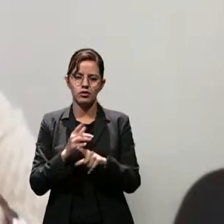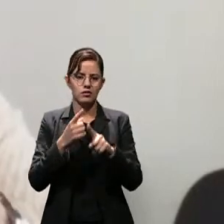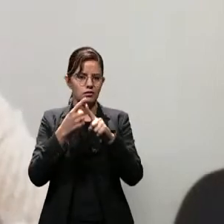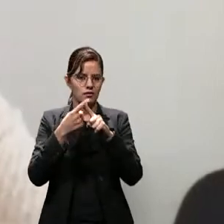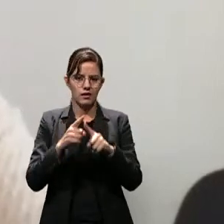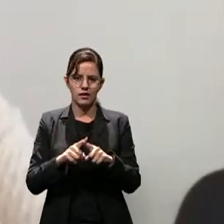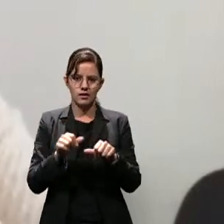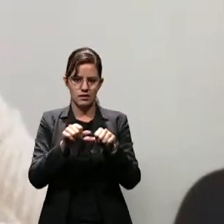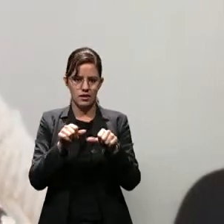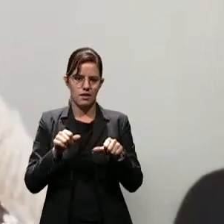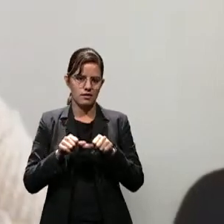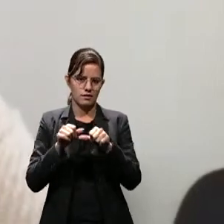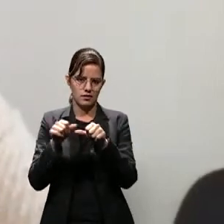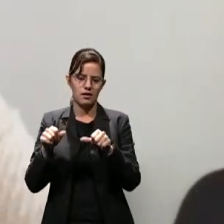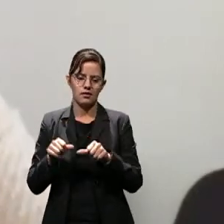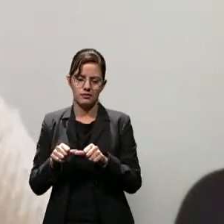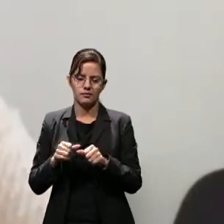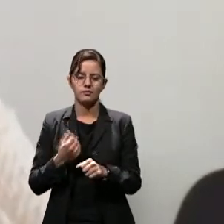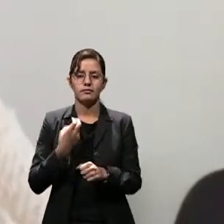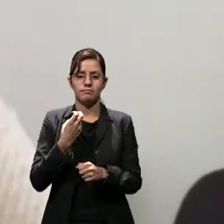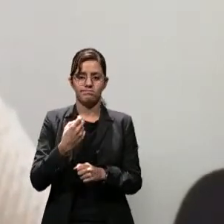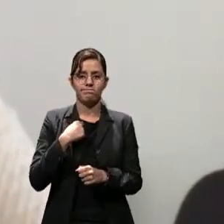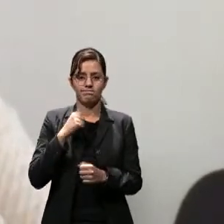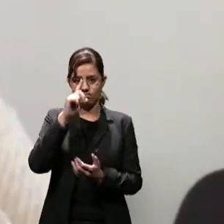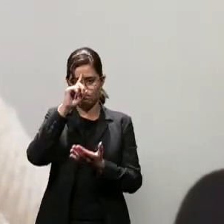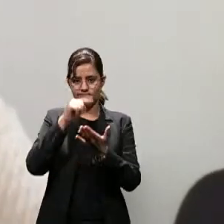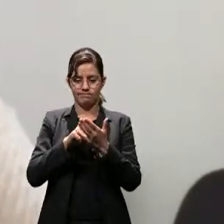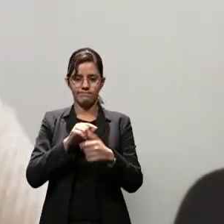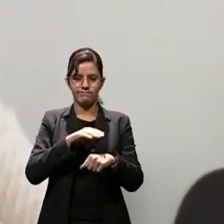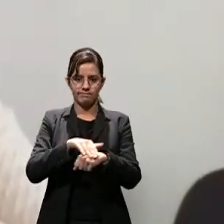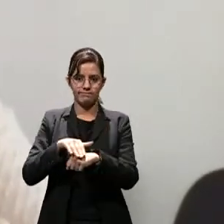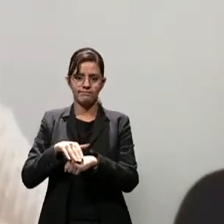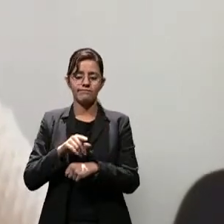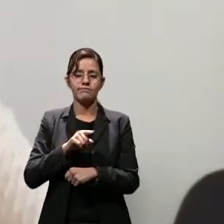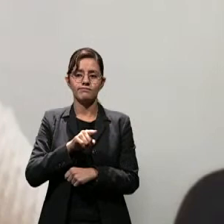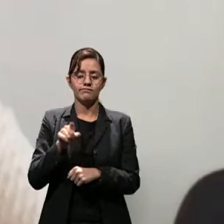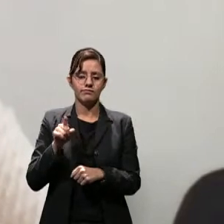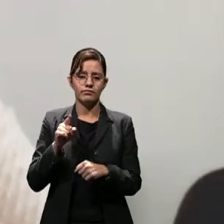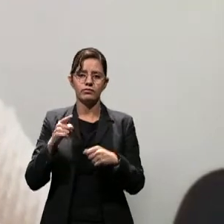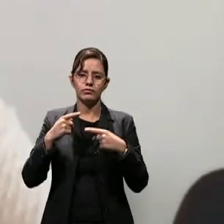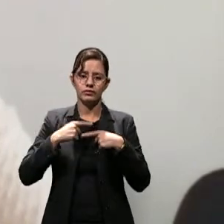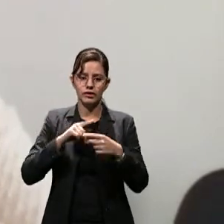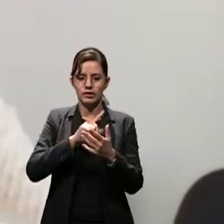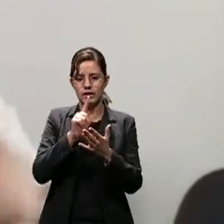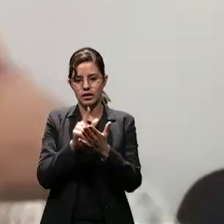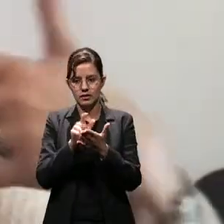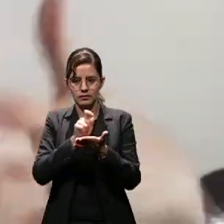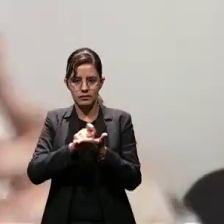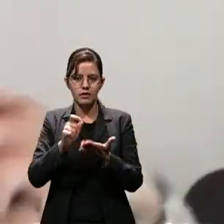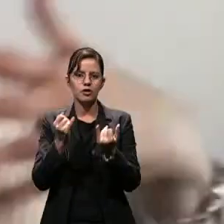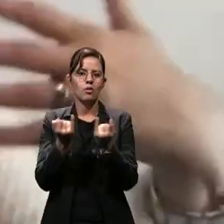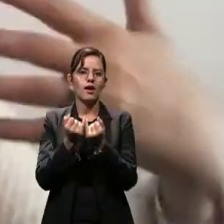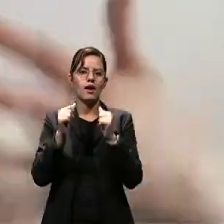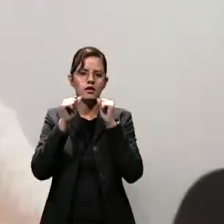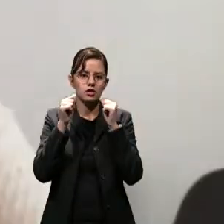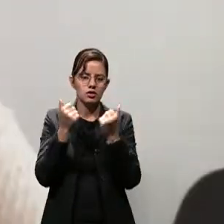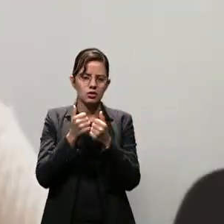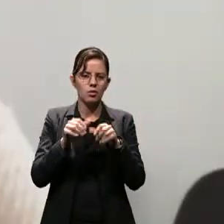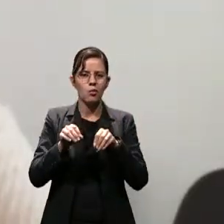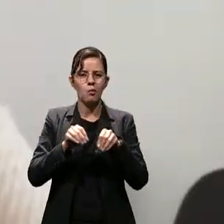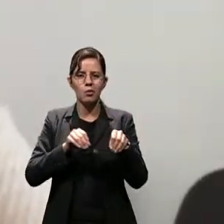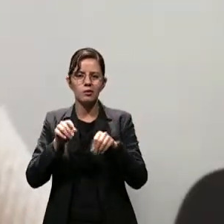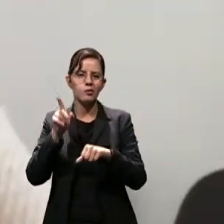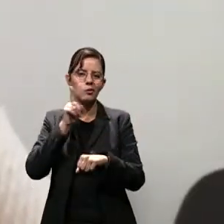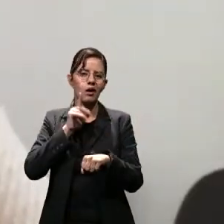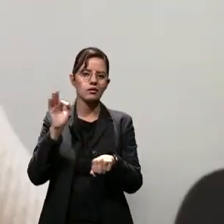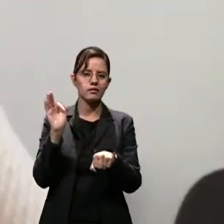with transformations in other sectors. So this is a call for all the legislators, but also for the civil